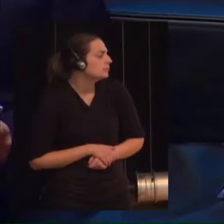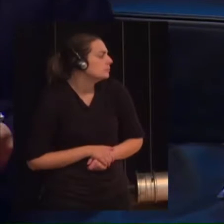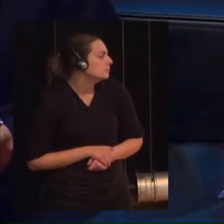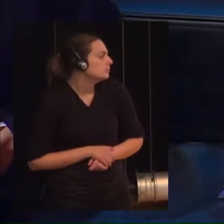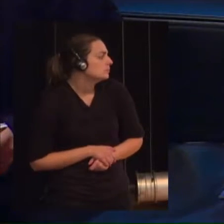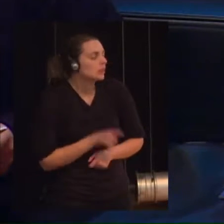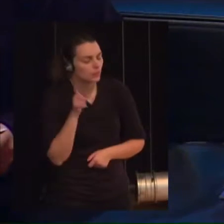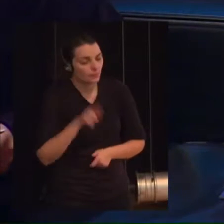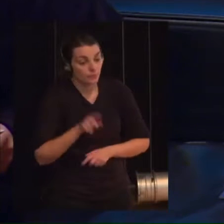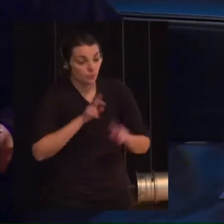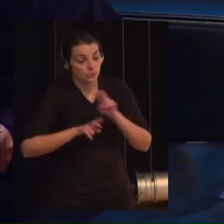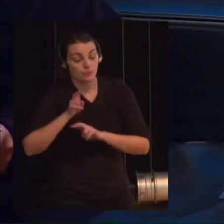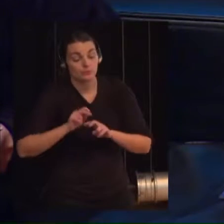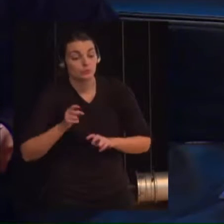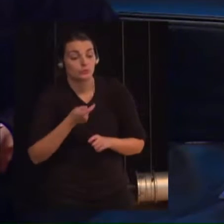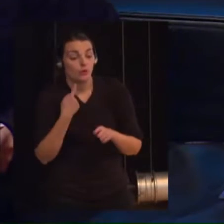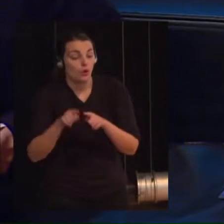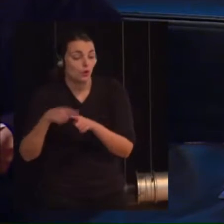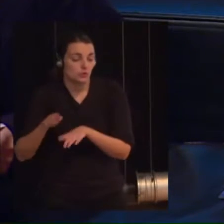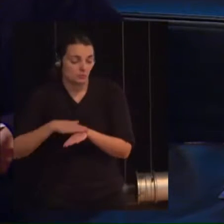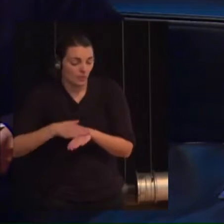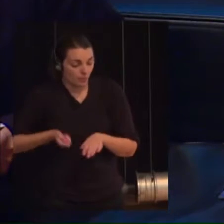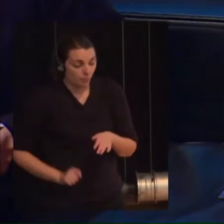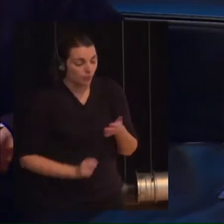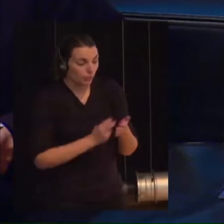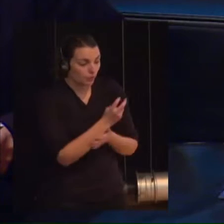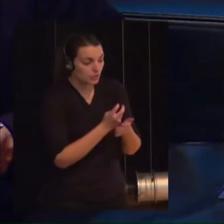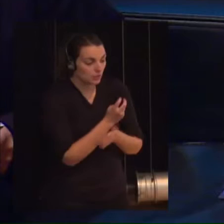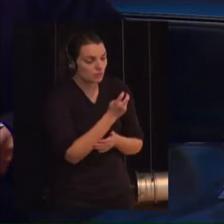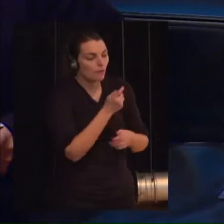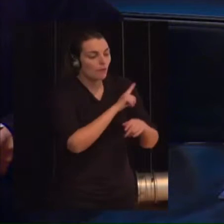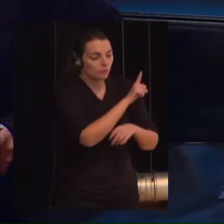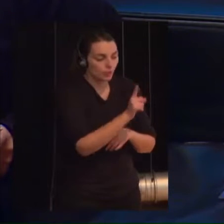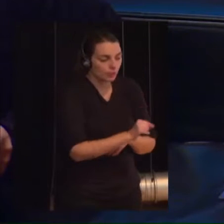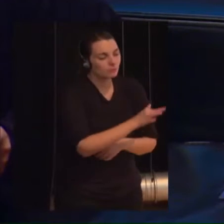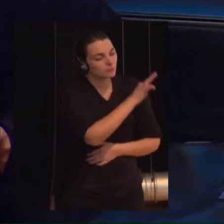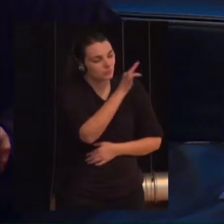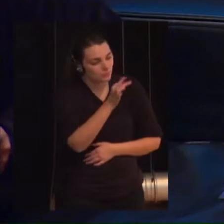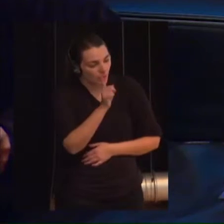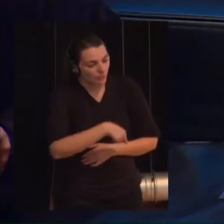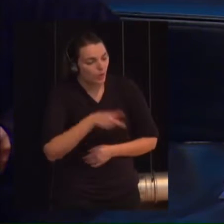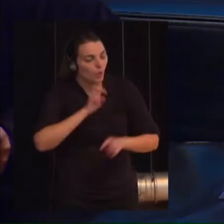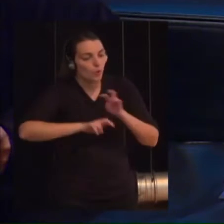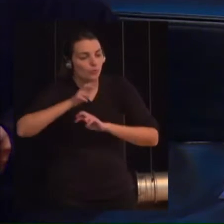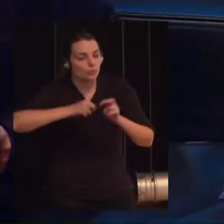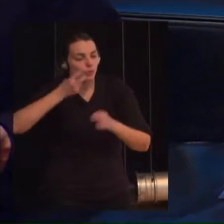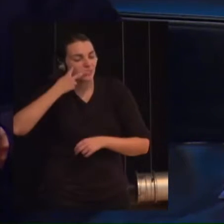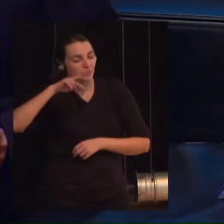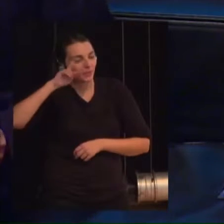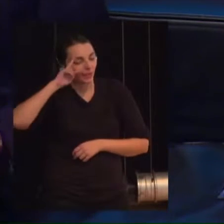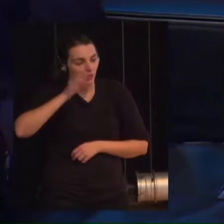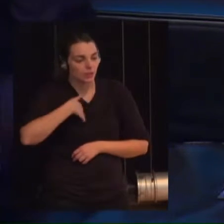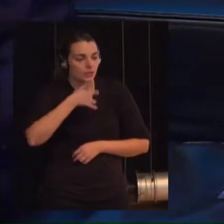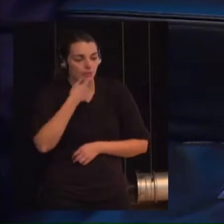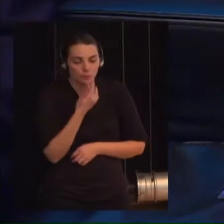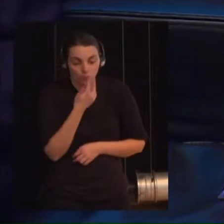from foundations? So part of it is this expertise, is the ability to talk on a wide range of subjects